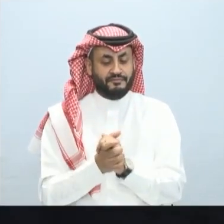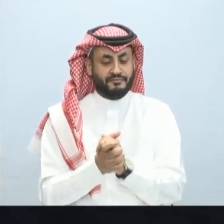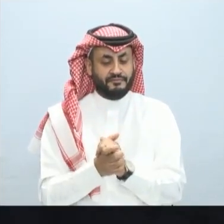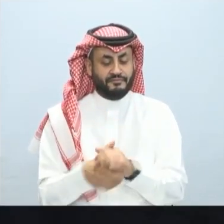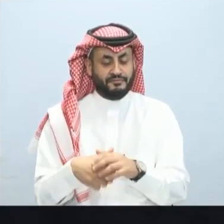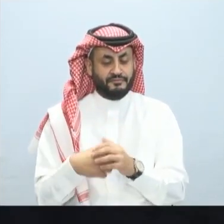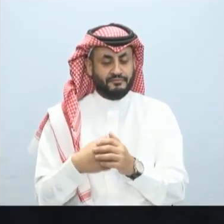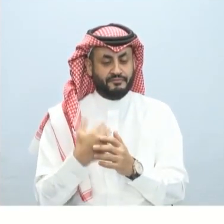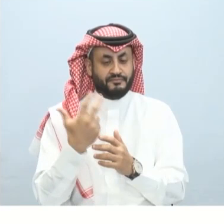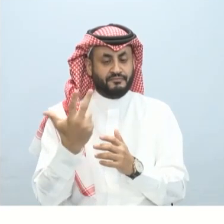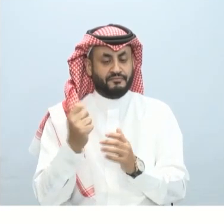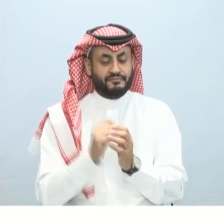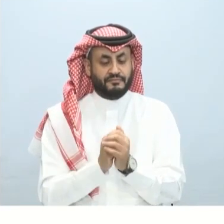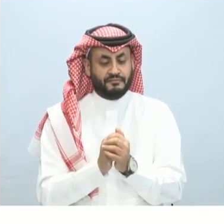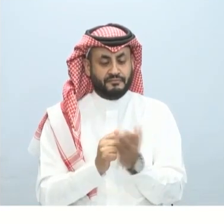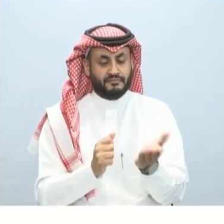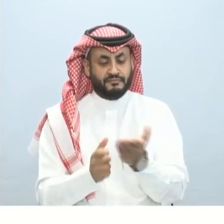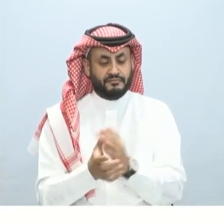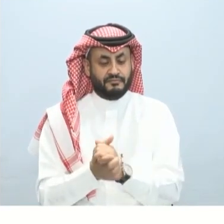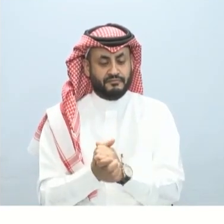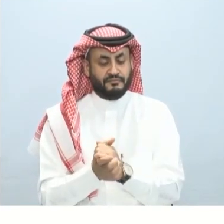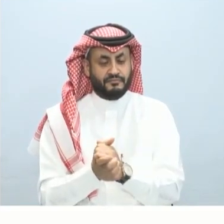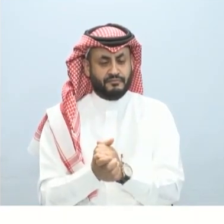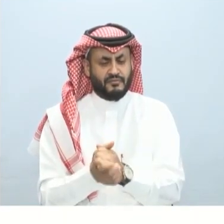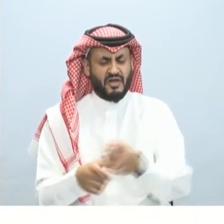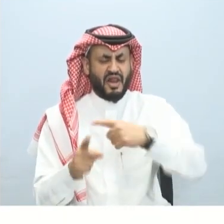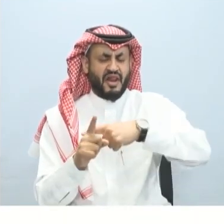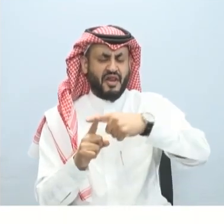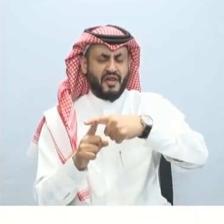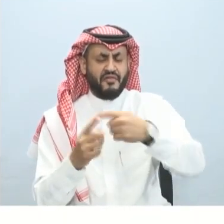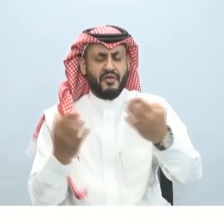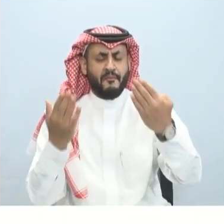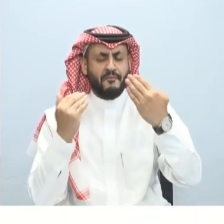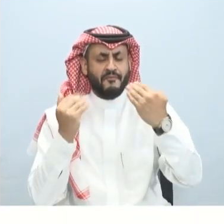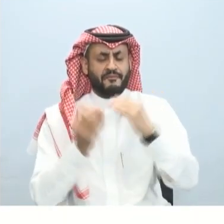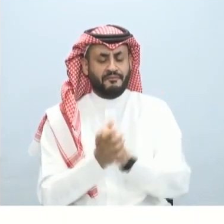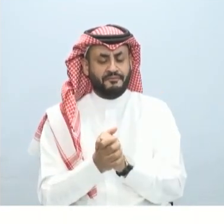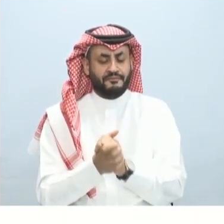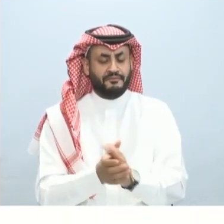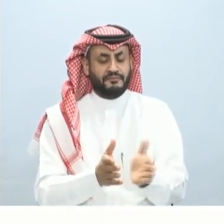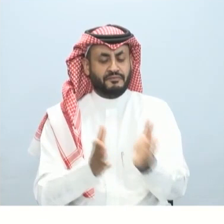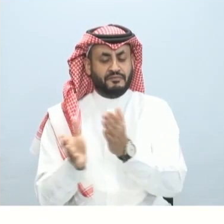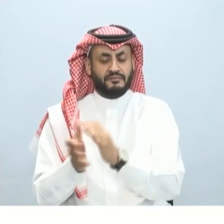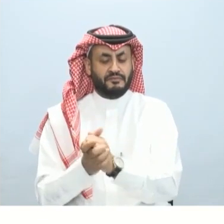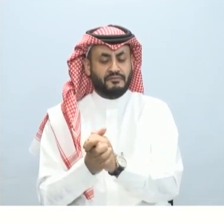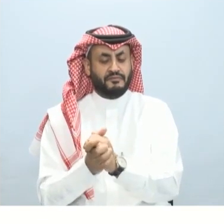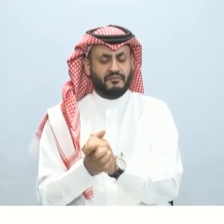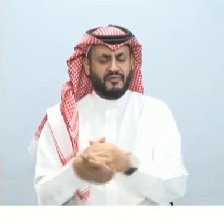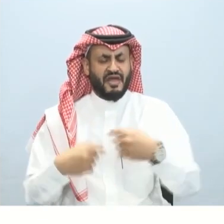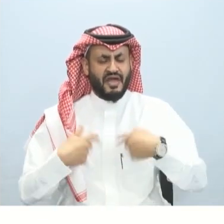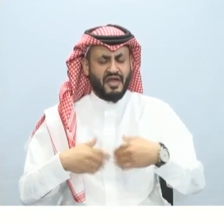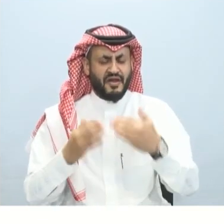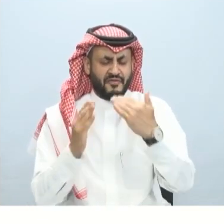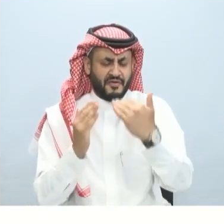Third example, we have here, the hotter the weather is, the lighter you